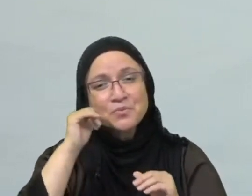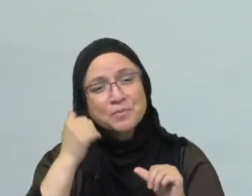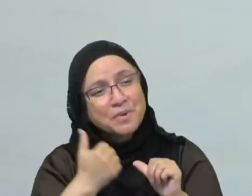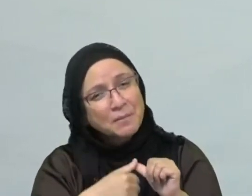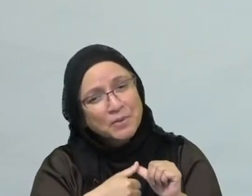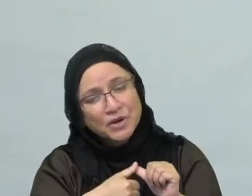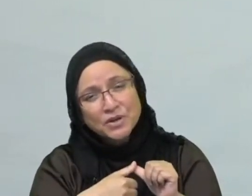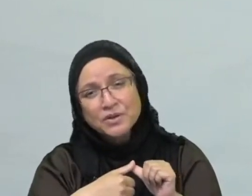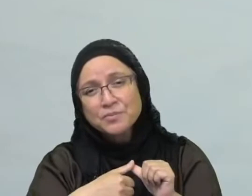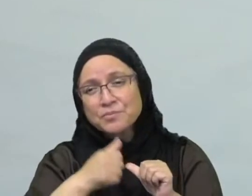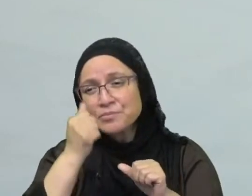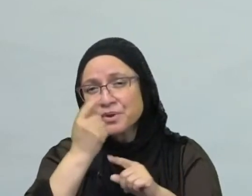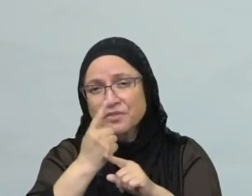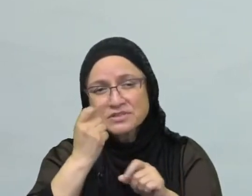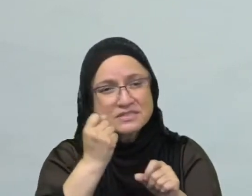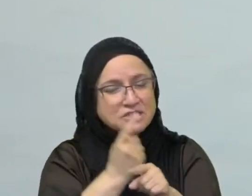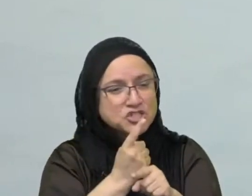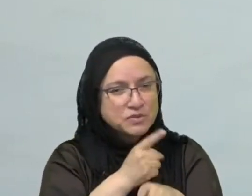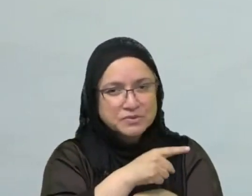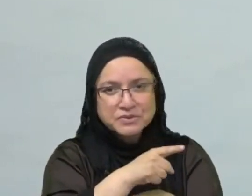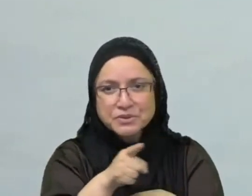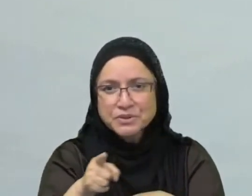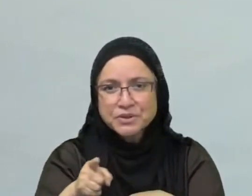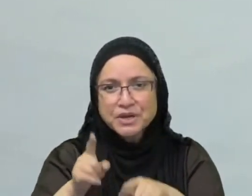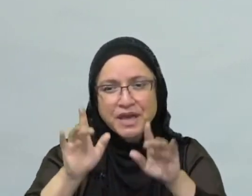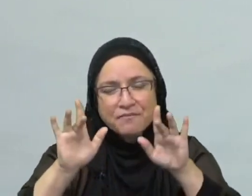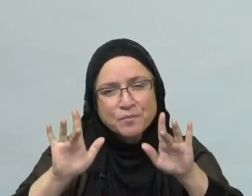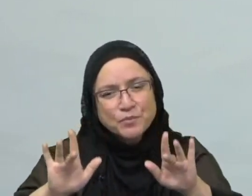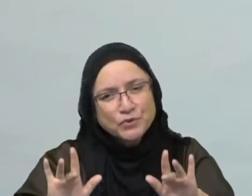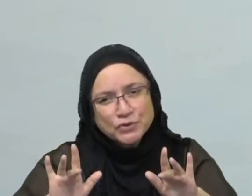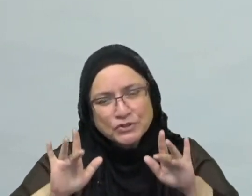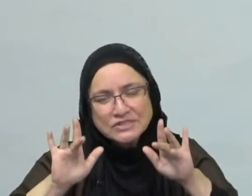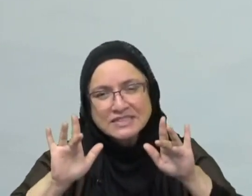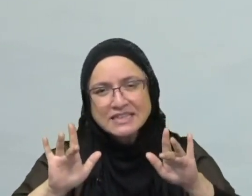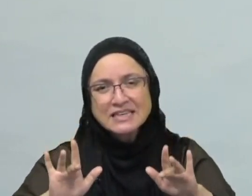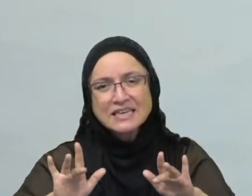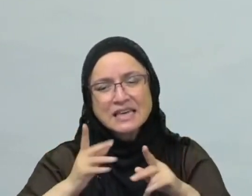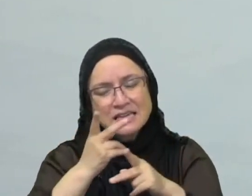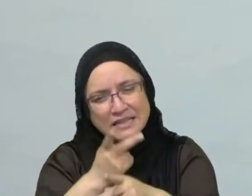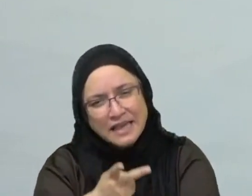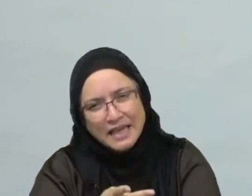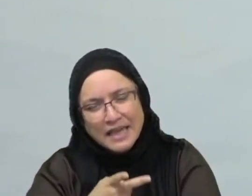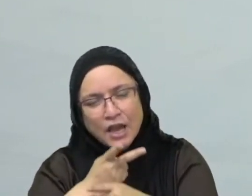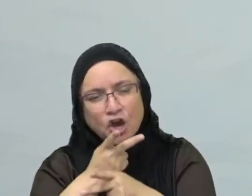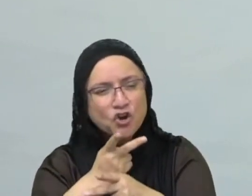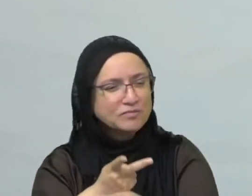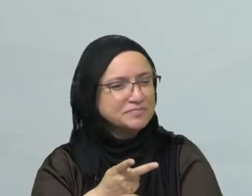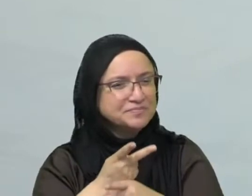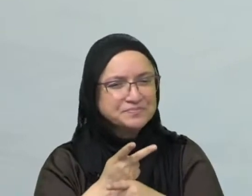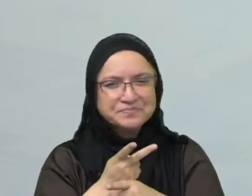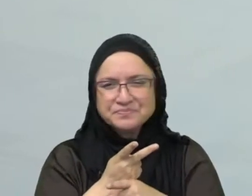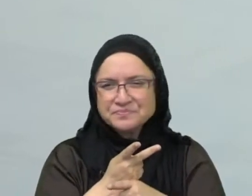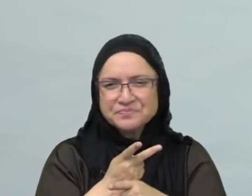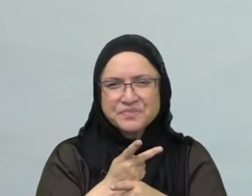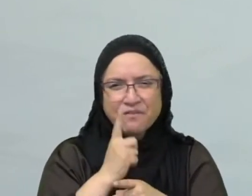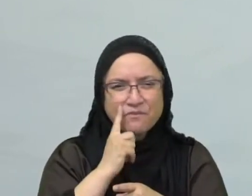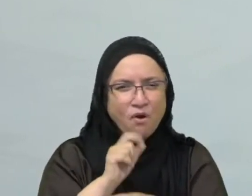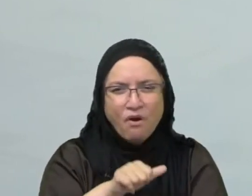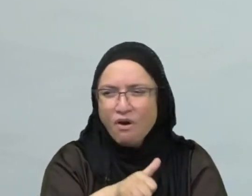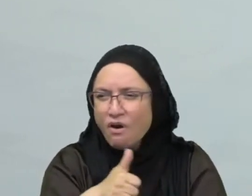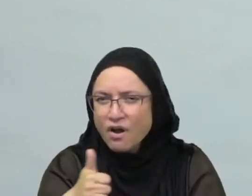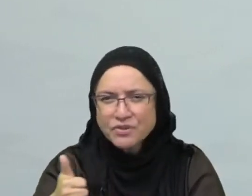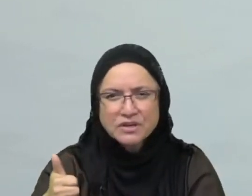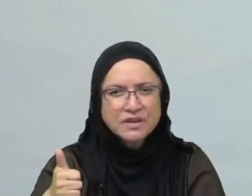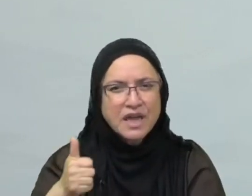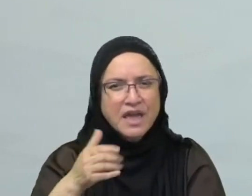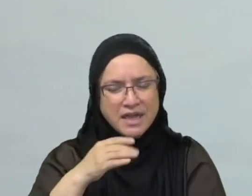paradise. Ask Allah subhanahu wa ta'ala for it. Seek the best in this life, seek justice in this life, but be comforted with his reward in the afterlife.